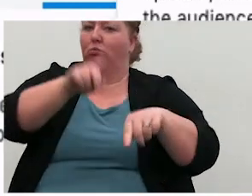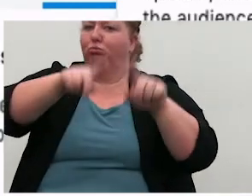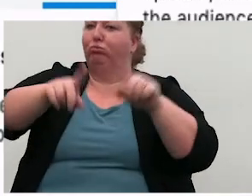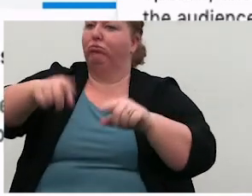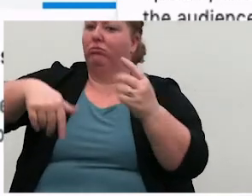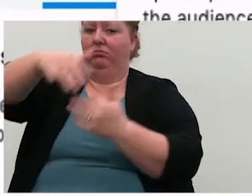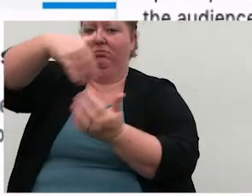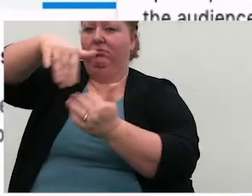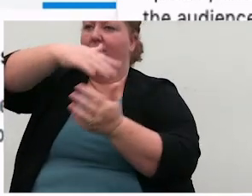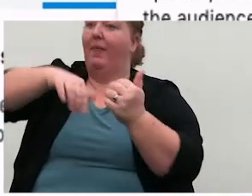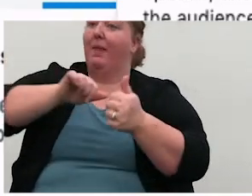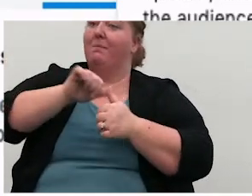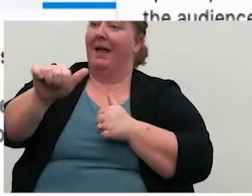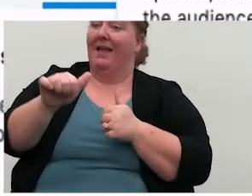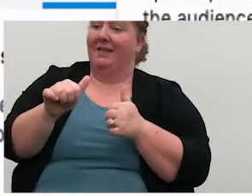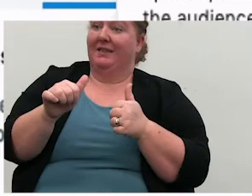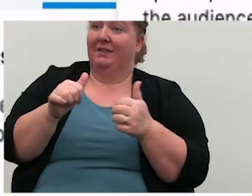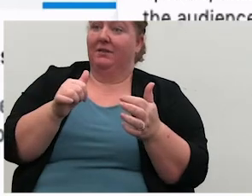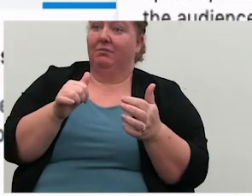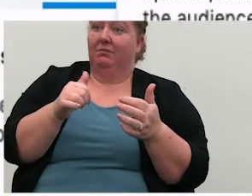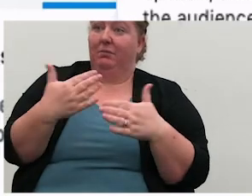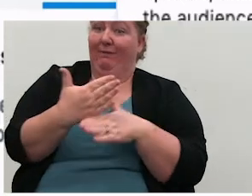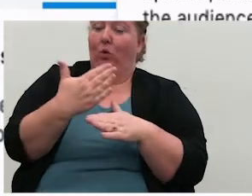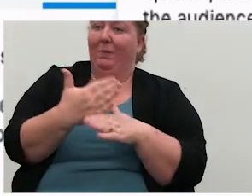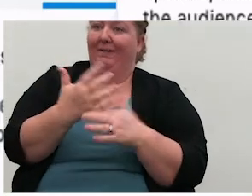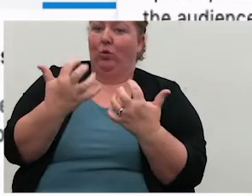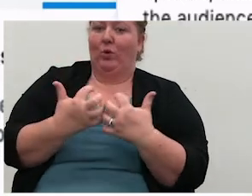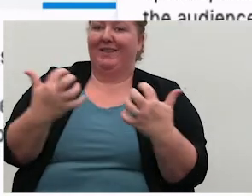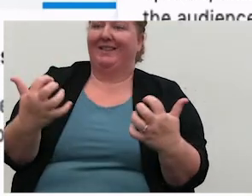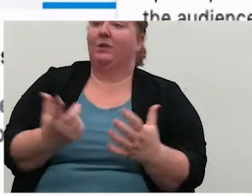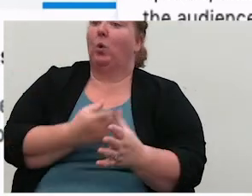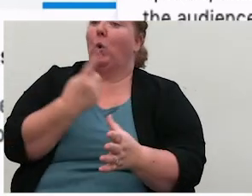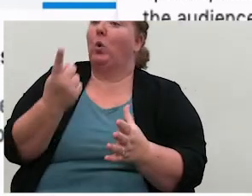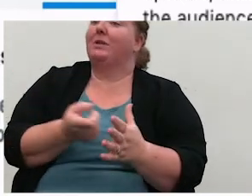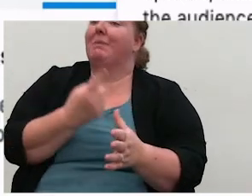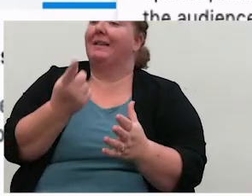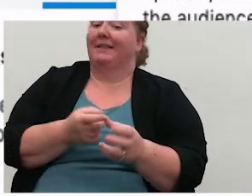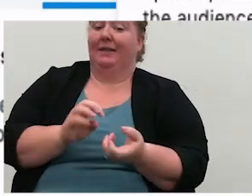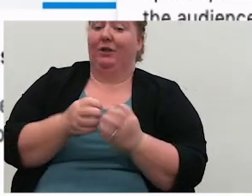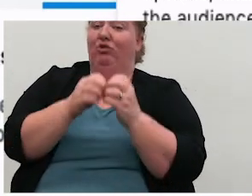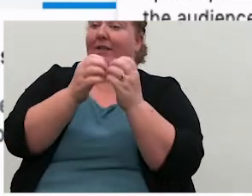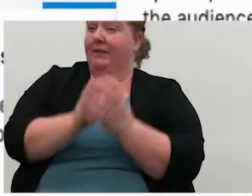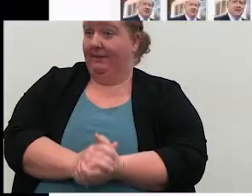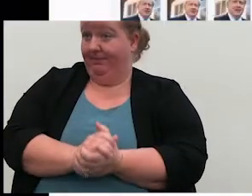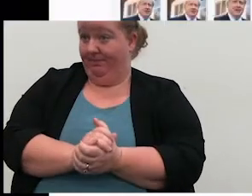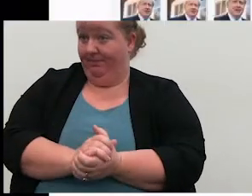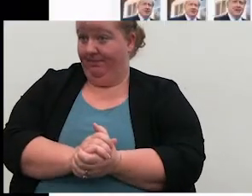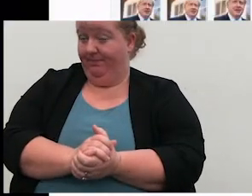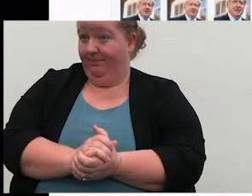combinations, and the best performing combination for the audience is automatically created.